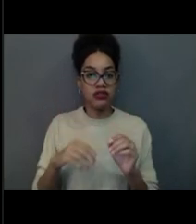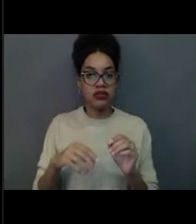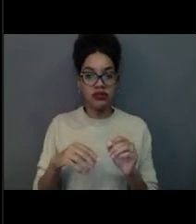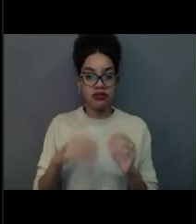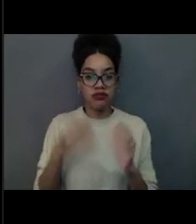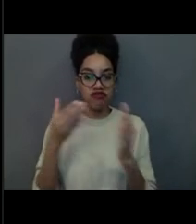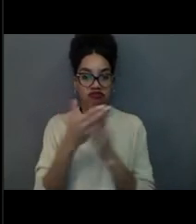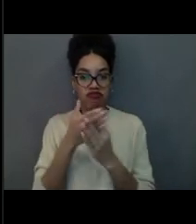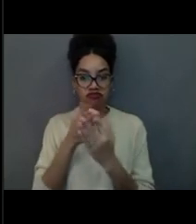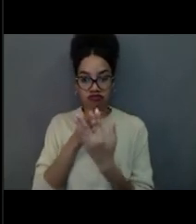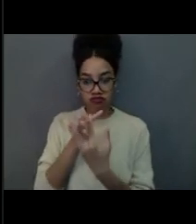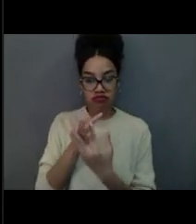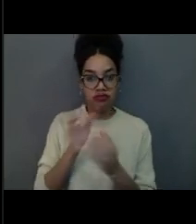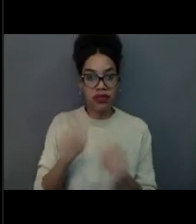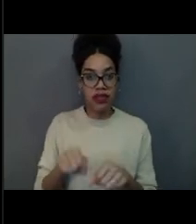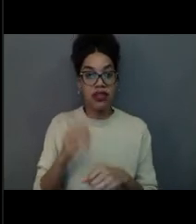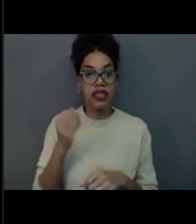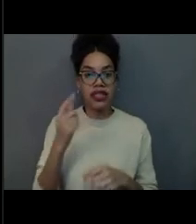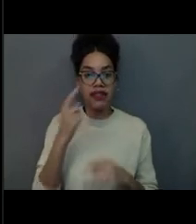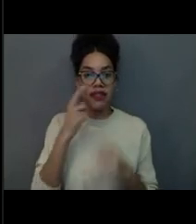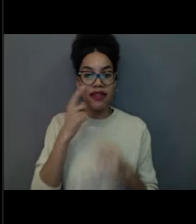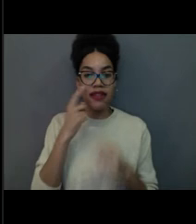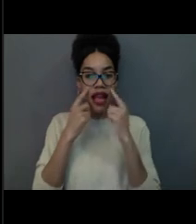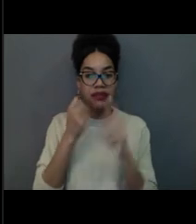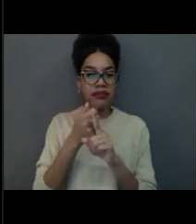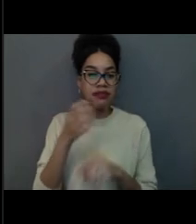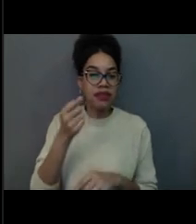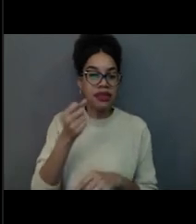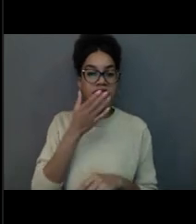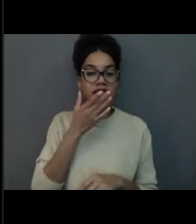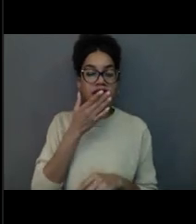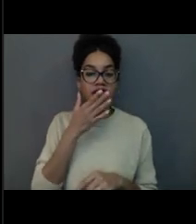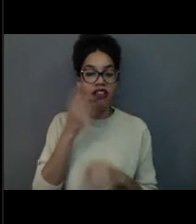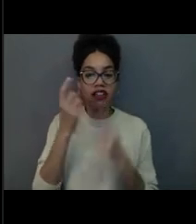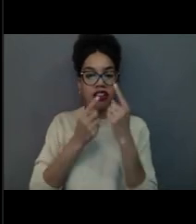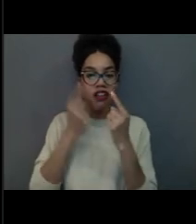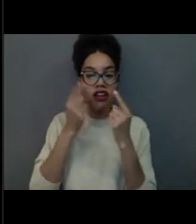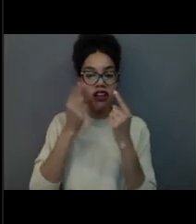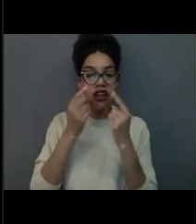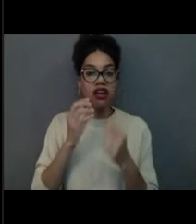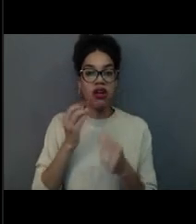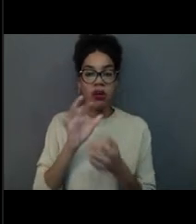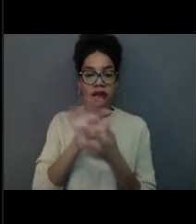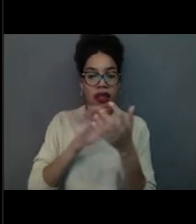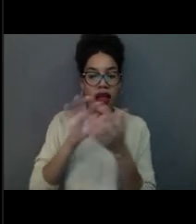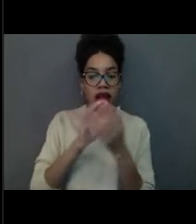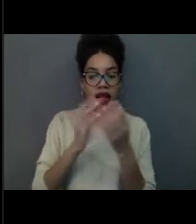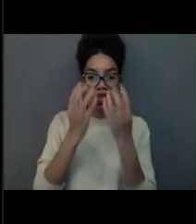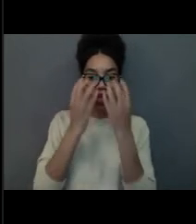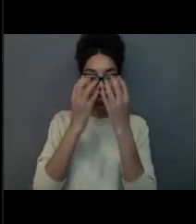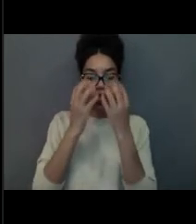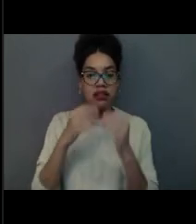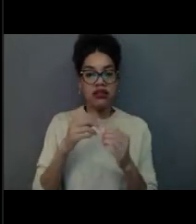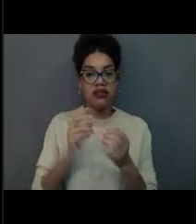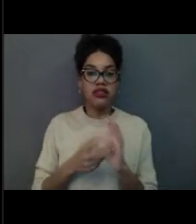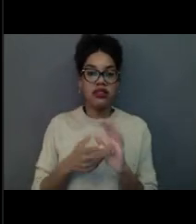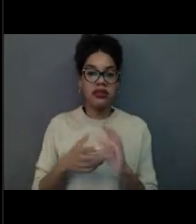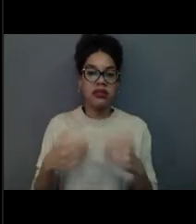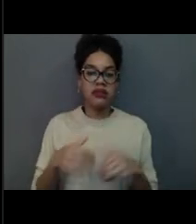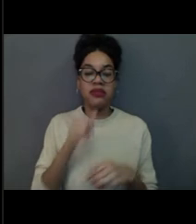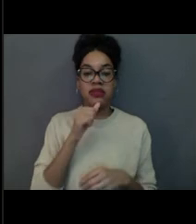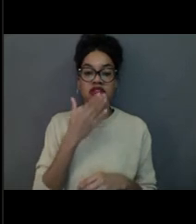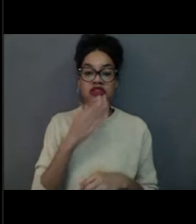it. If they're getting milky or have some other, something that doesn't look translucent, you've got possibly a lower